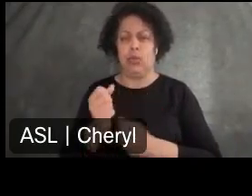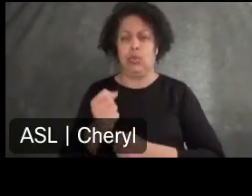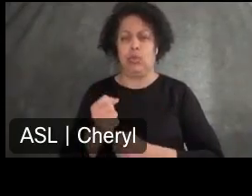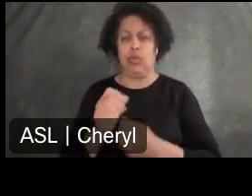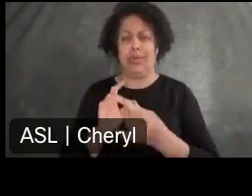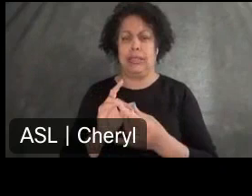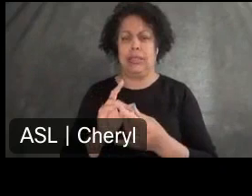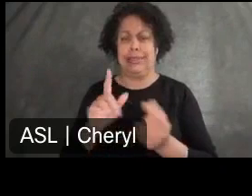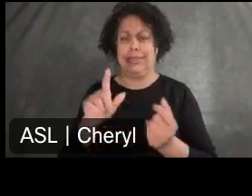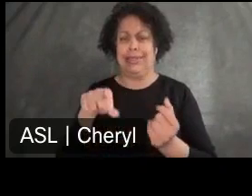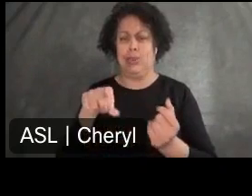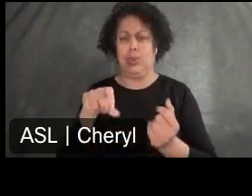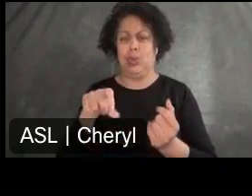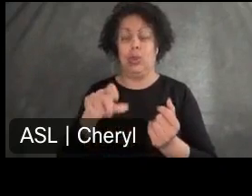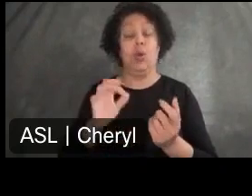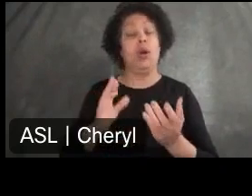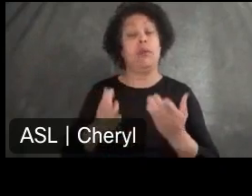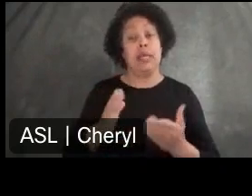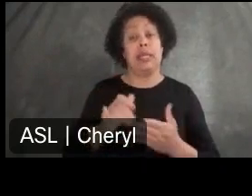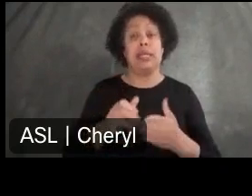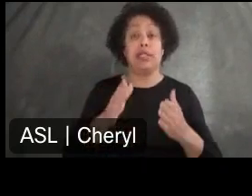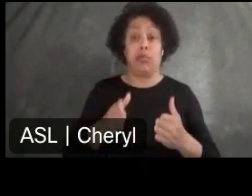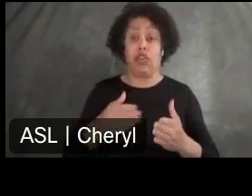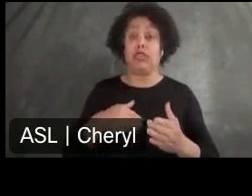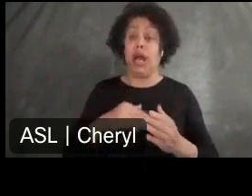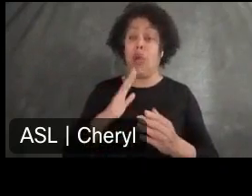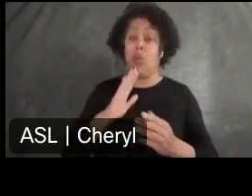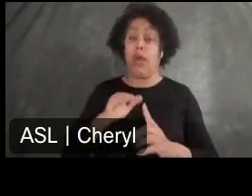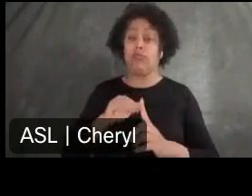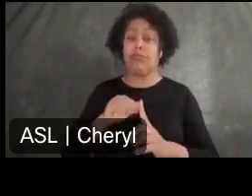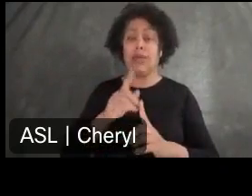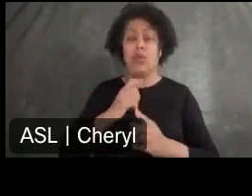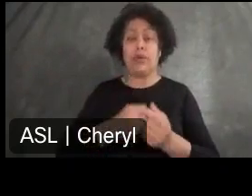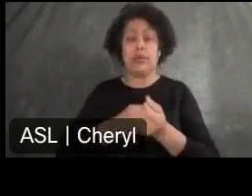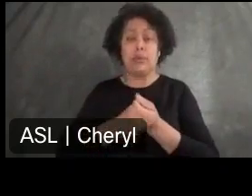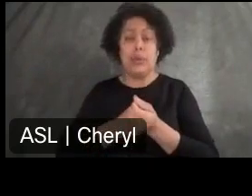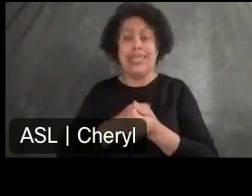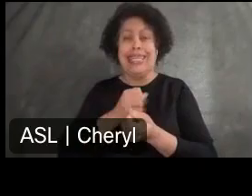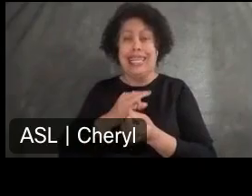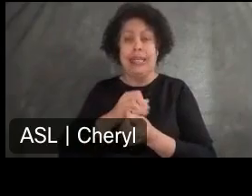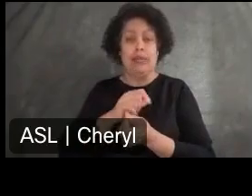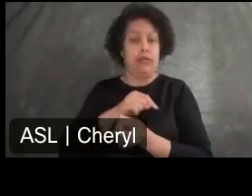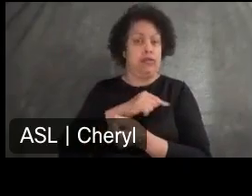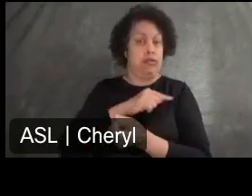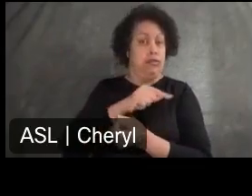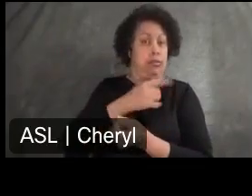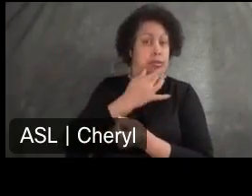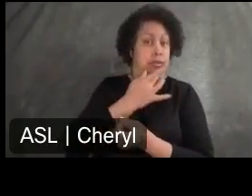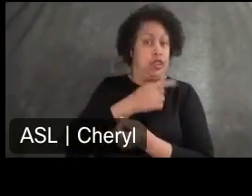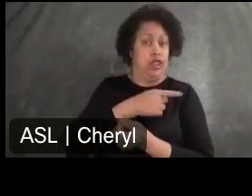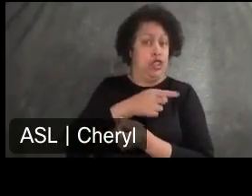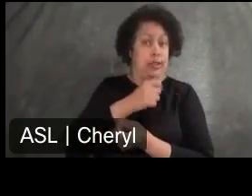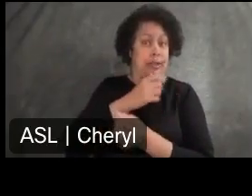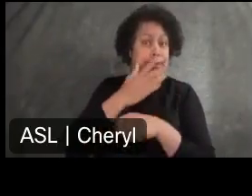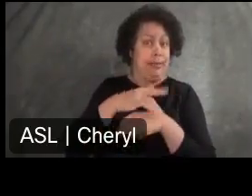be individuals that you go to for support if anyone in your direct pod link are